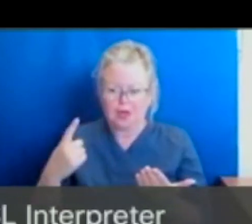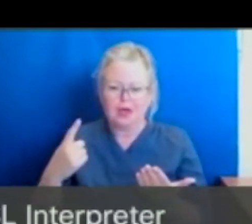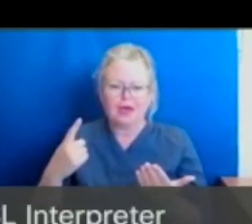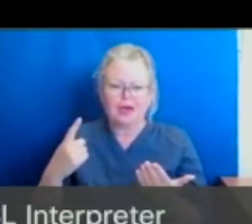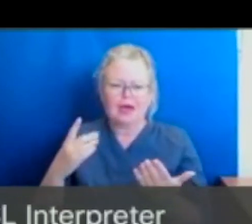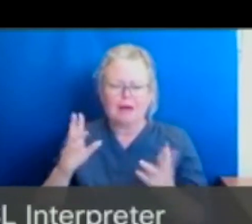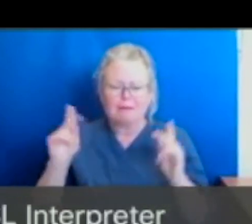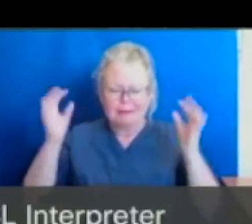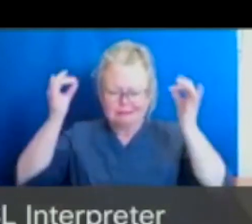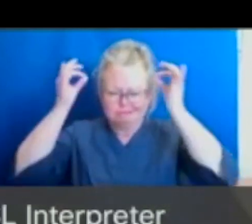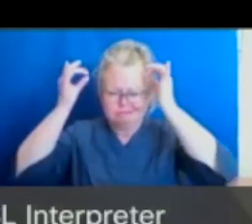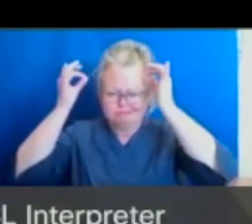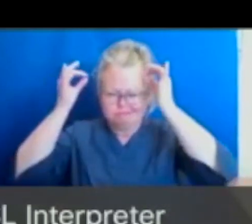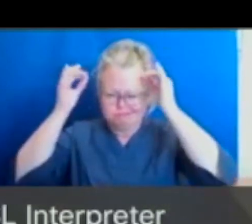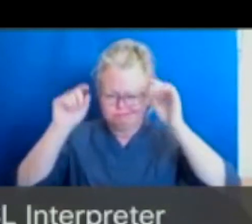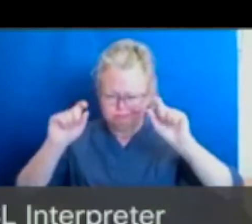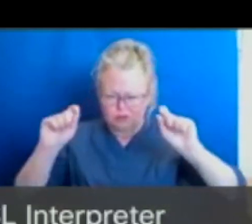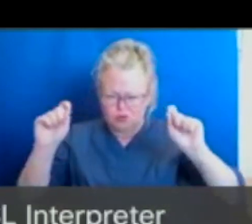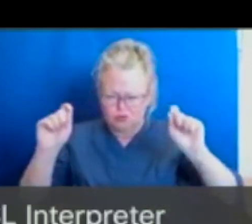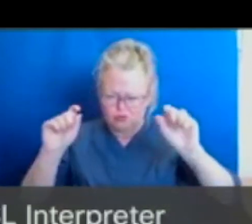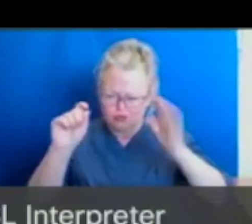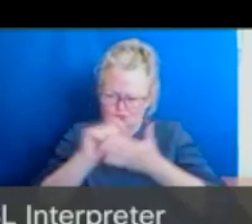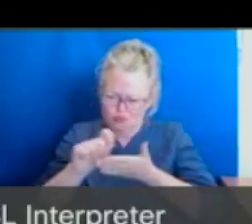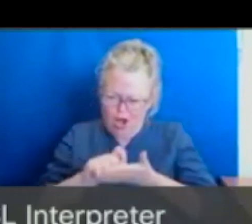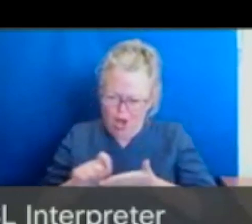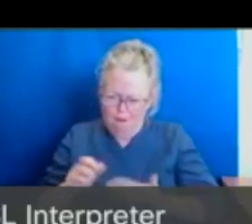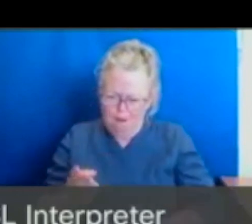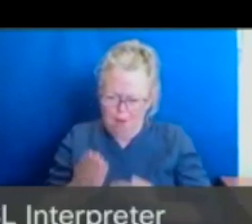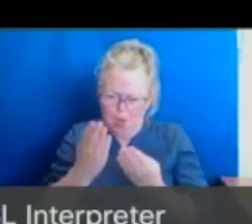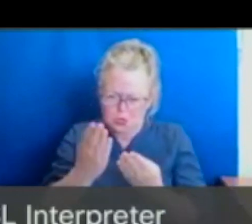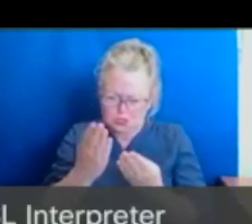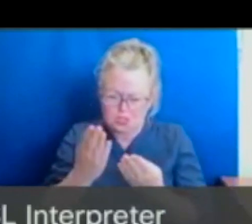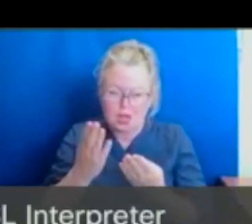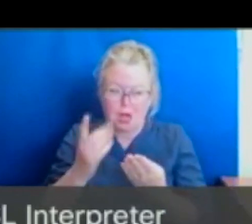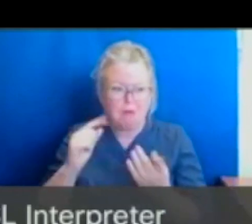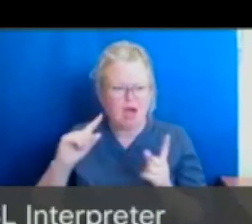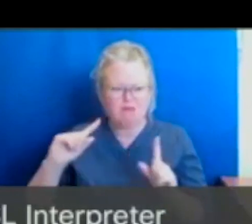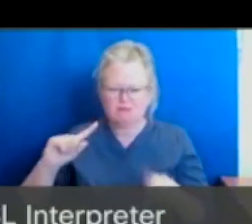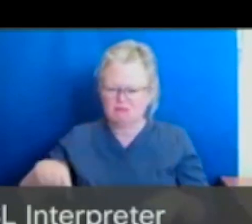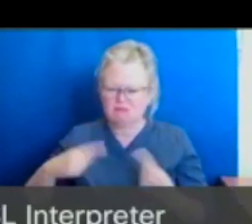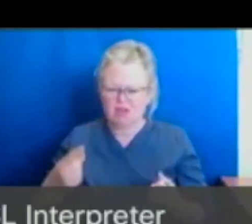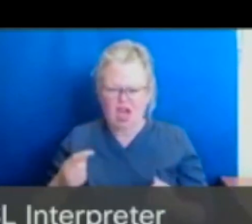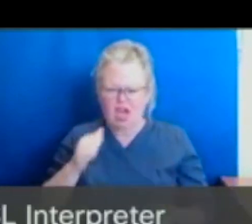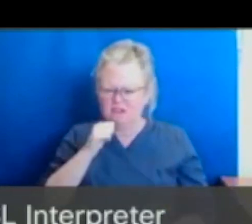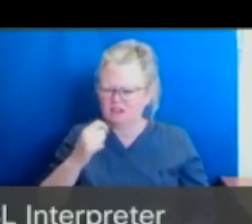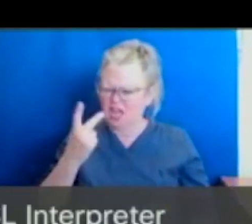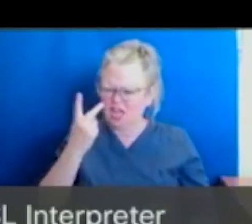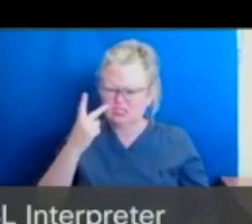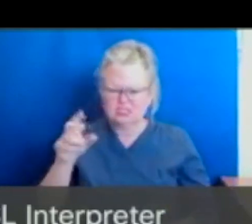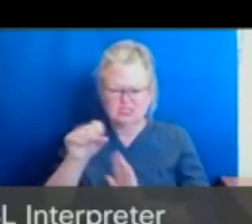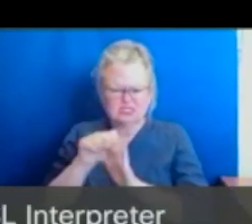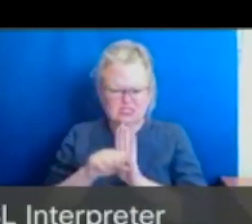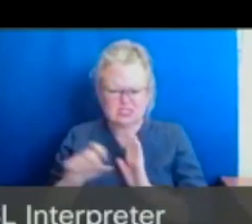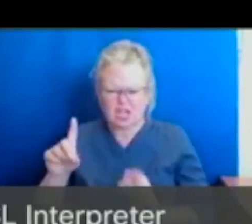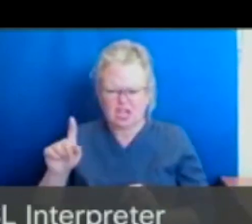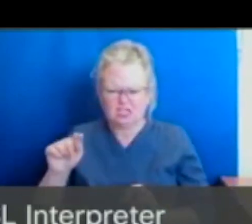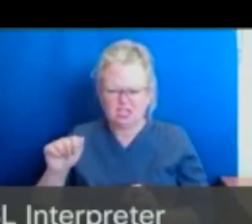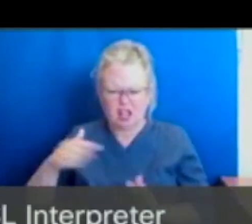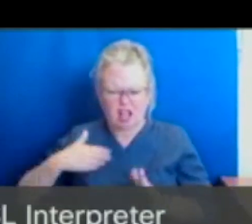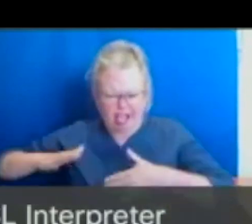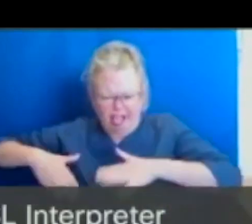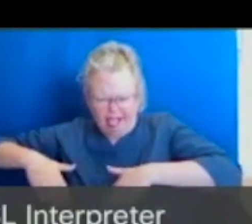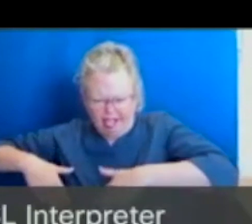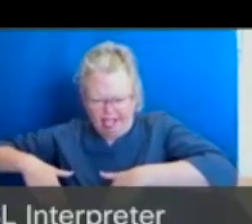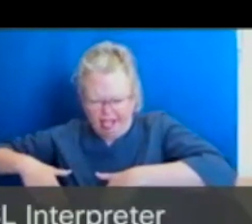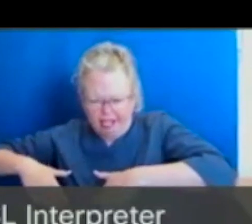their proposals, if they have not had access to the data yet, the state data, what are